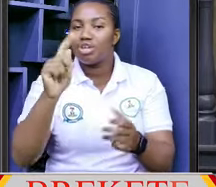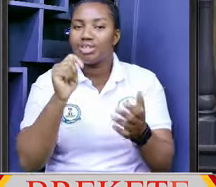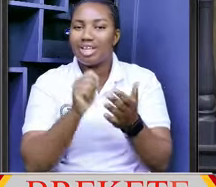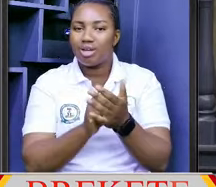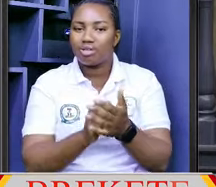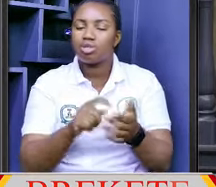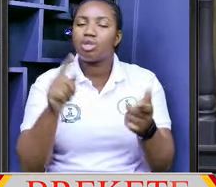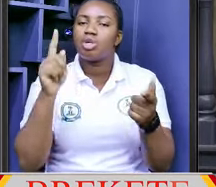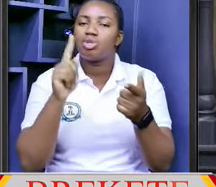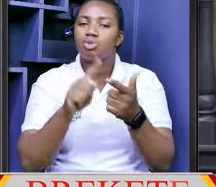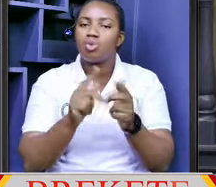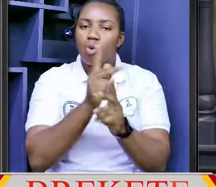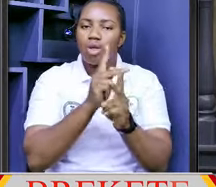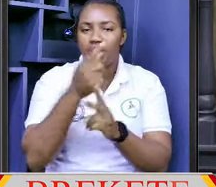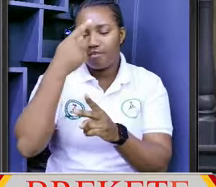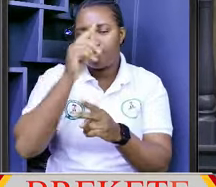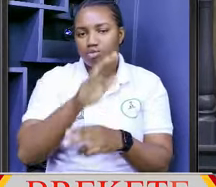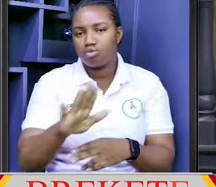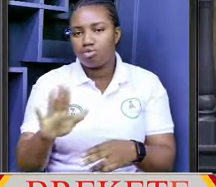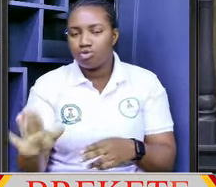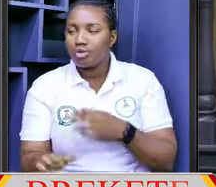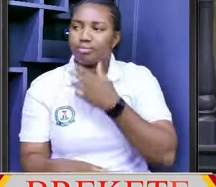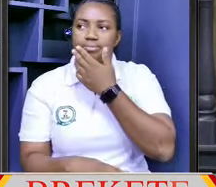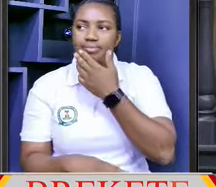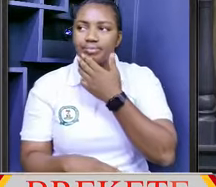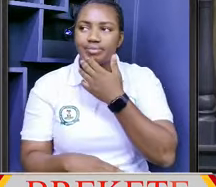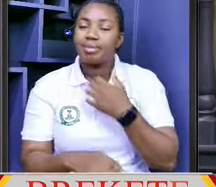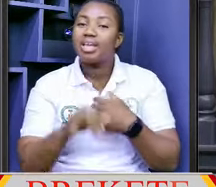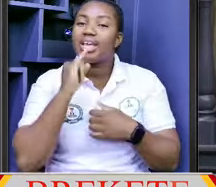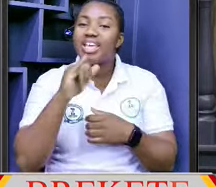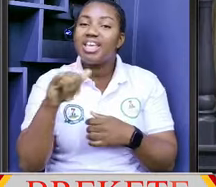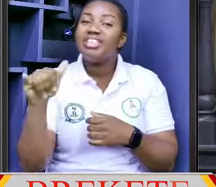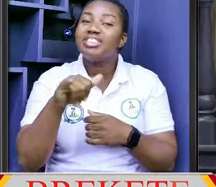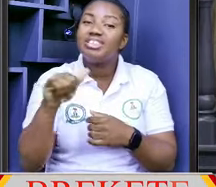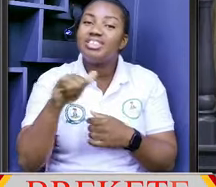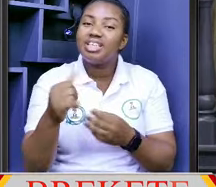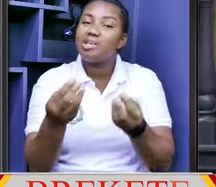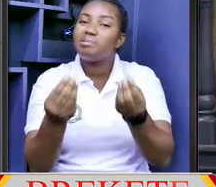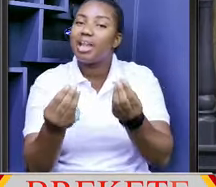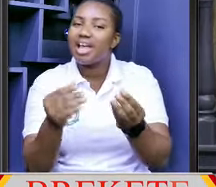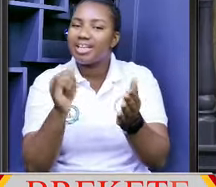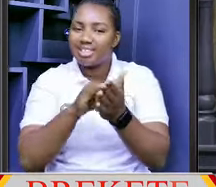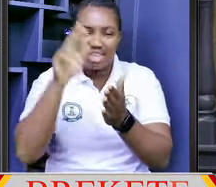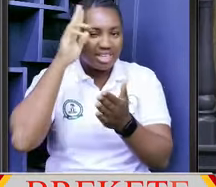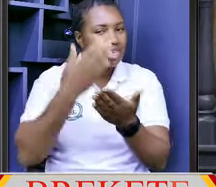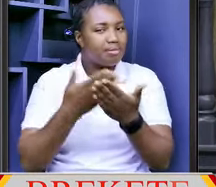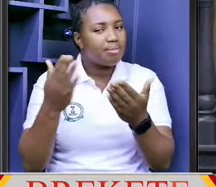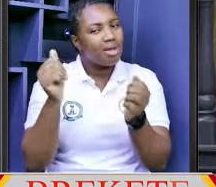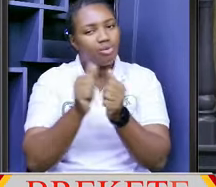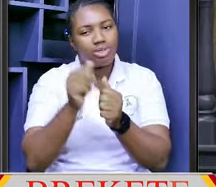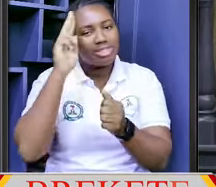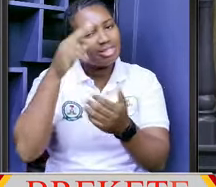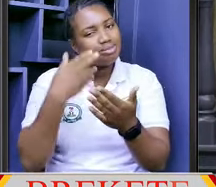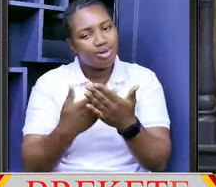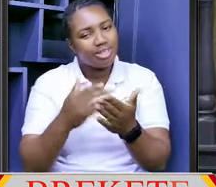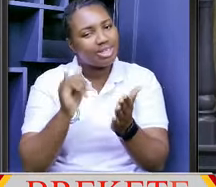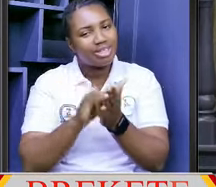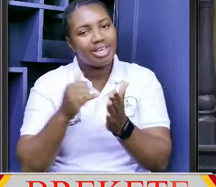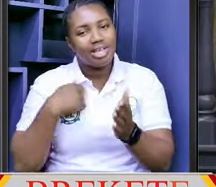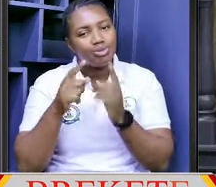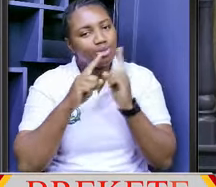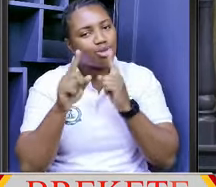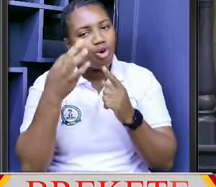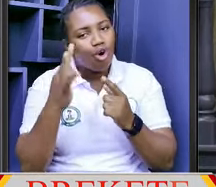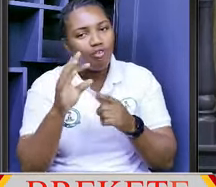take care of the children. Now the same land where he buy with him money, now with the talk so